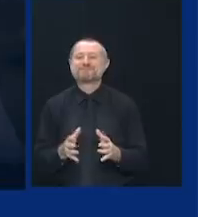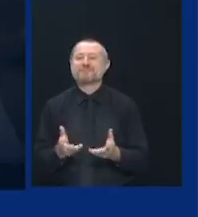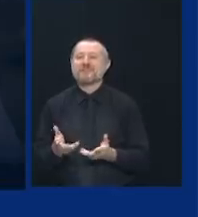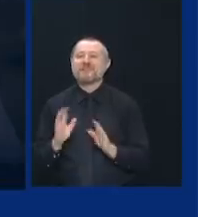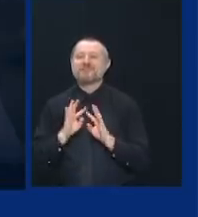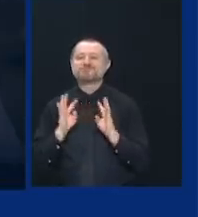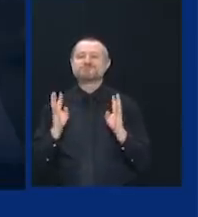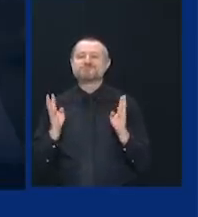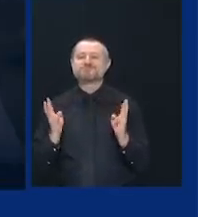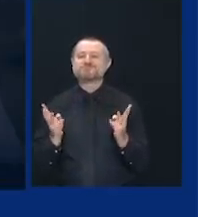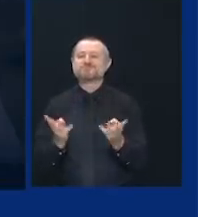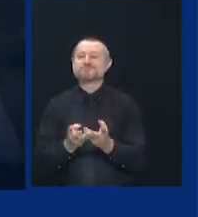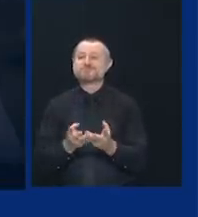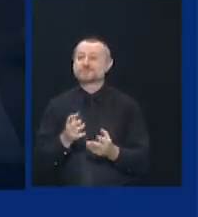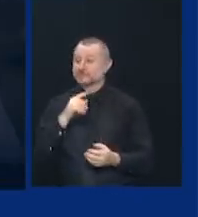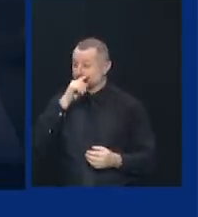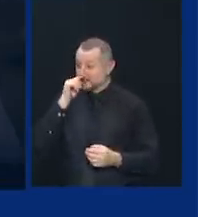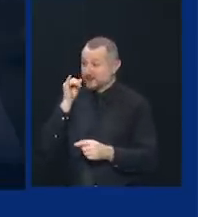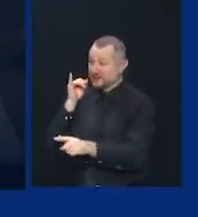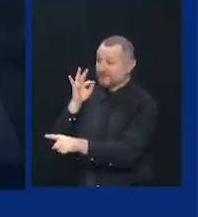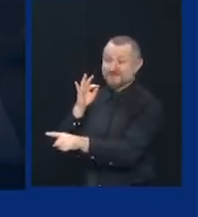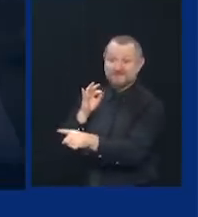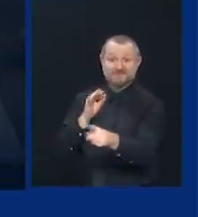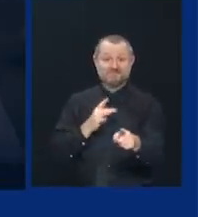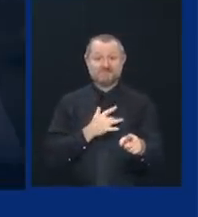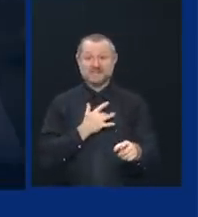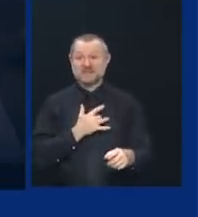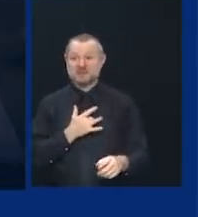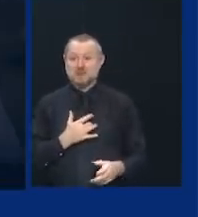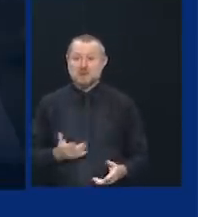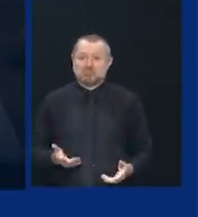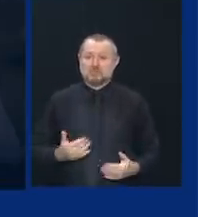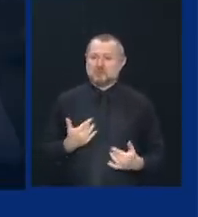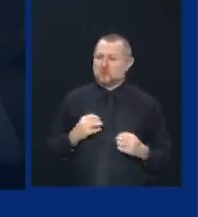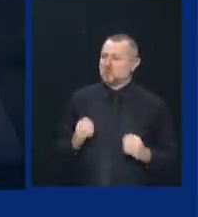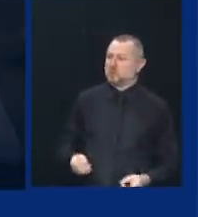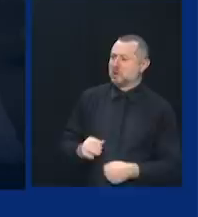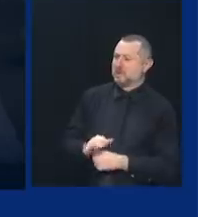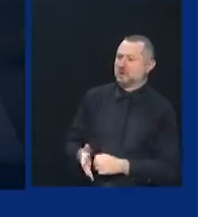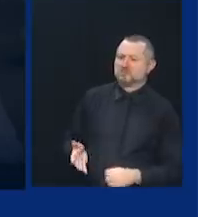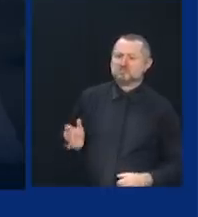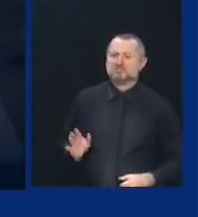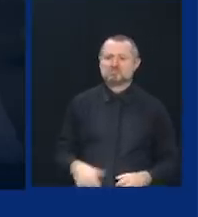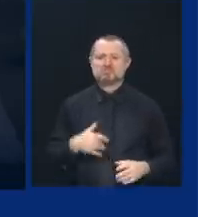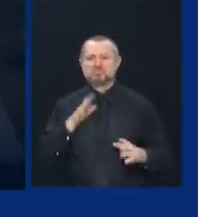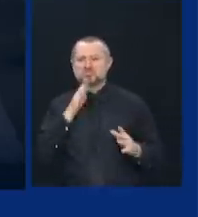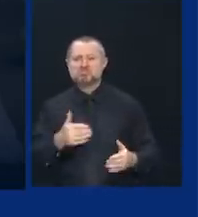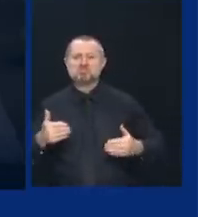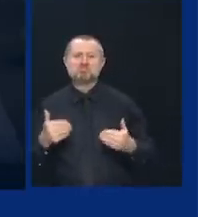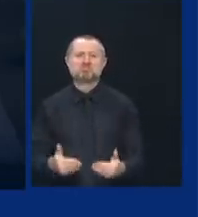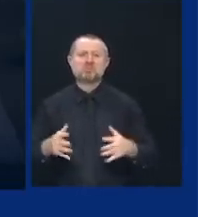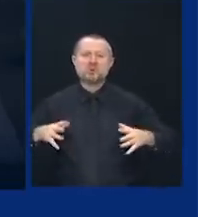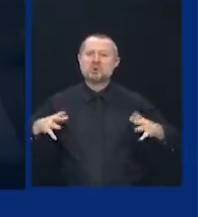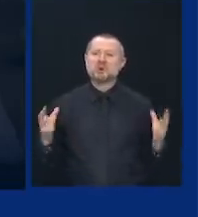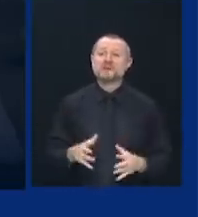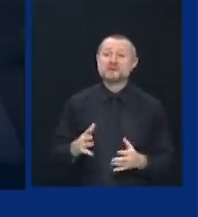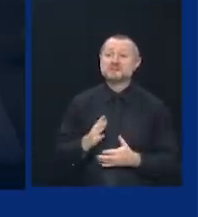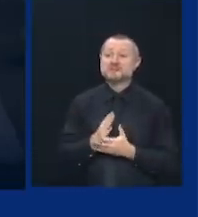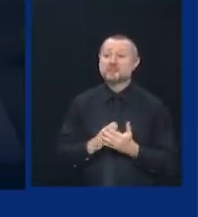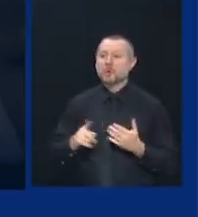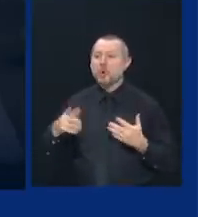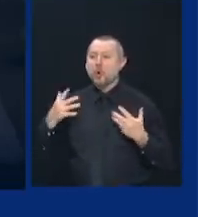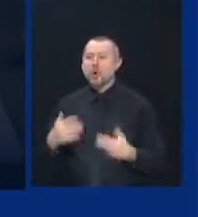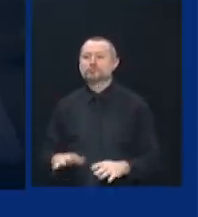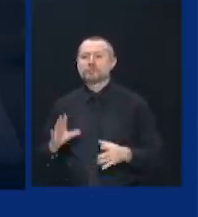fear about COVID, you're going to come together. And you see people saying, nobody's going to stop